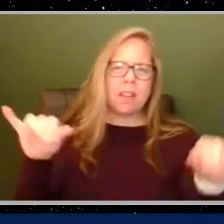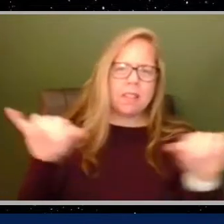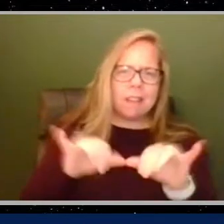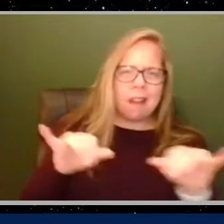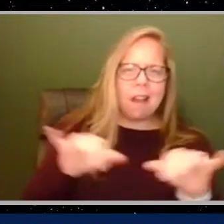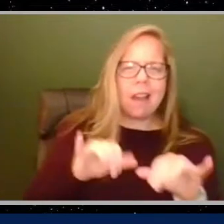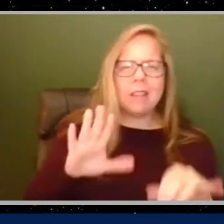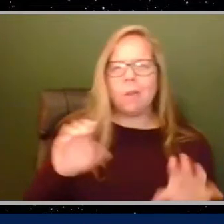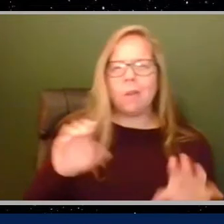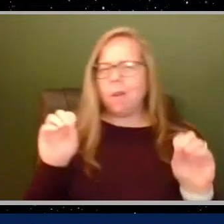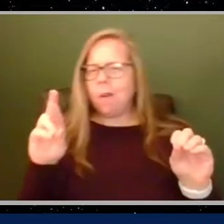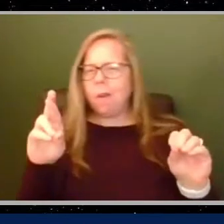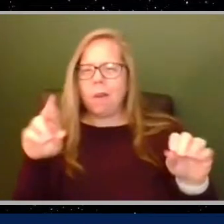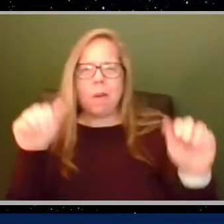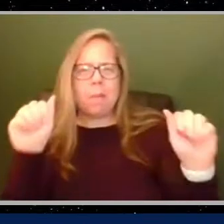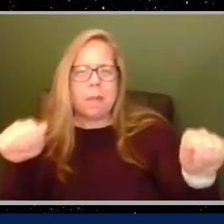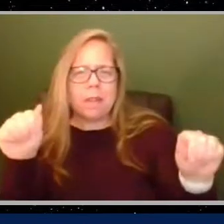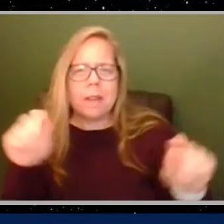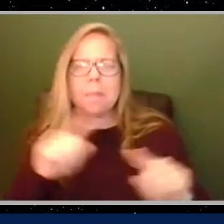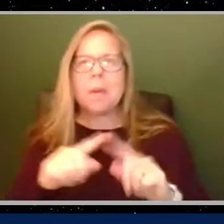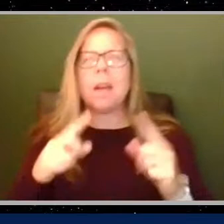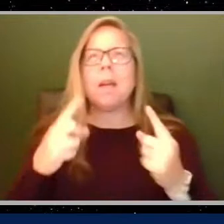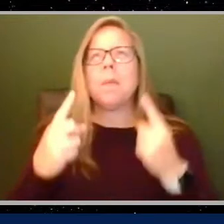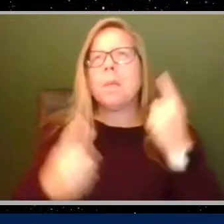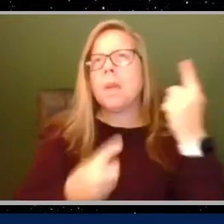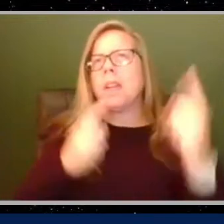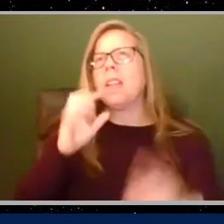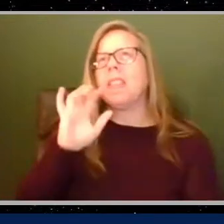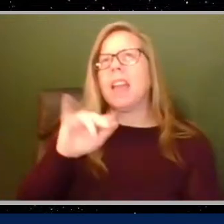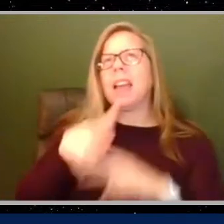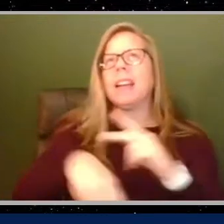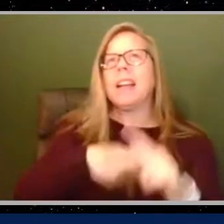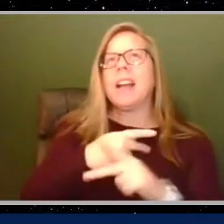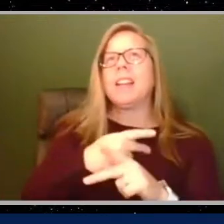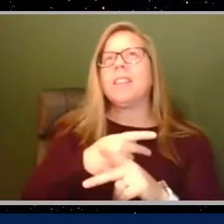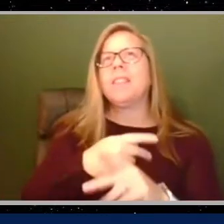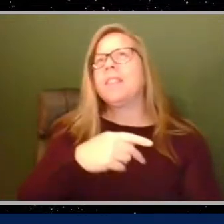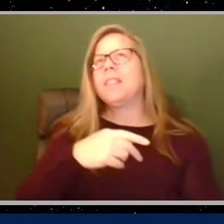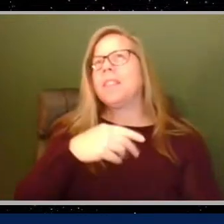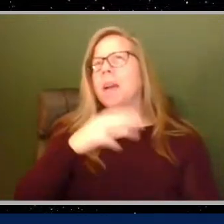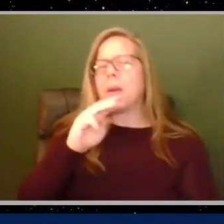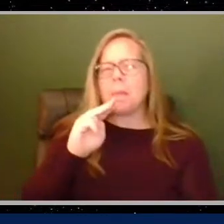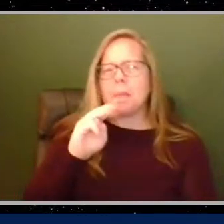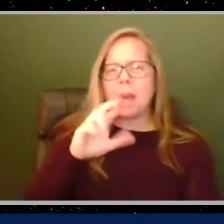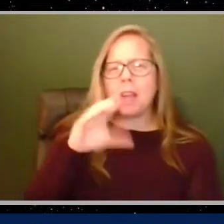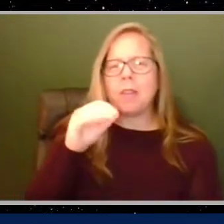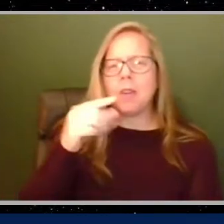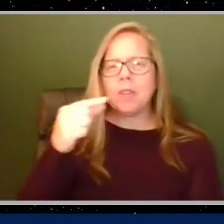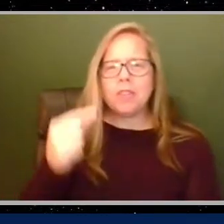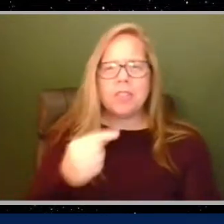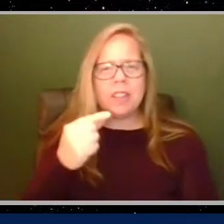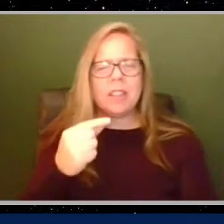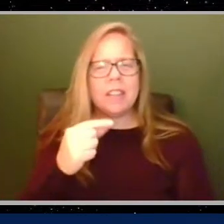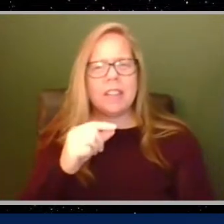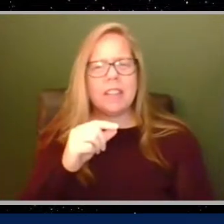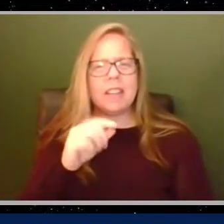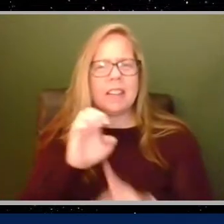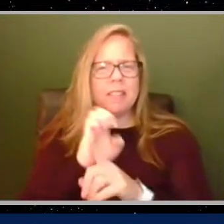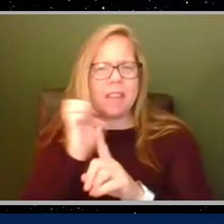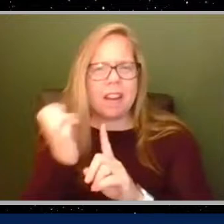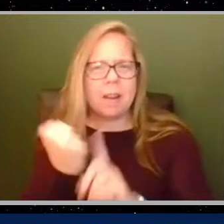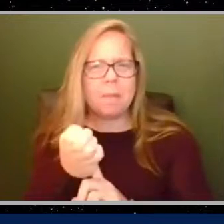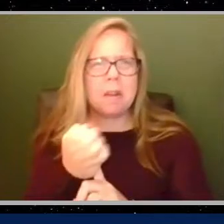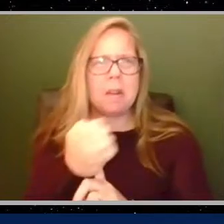if being in a micro G environment and having an assistive animal there would make other animals better choices than what we use down